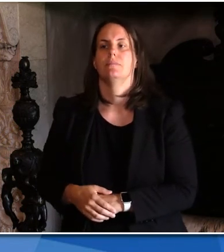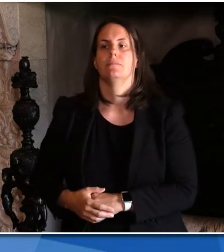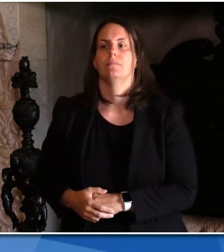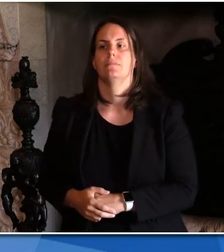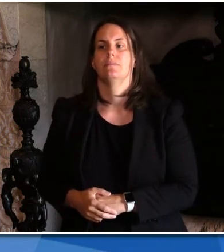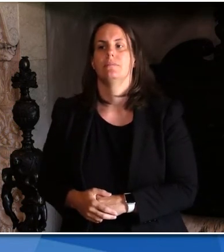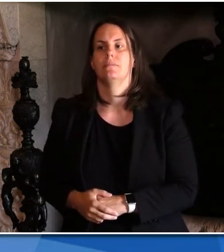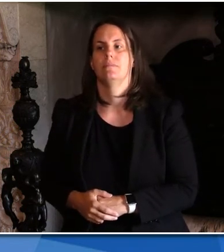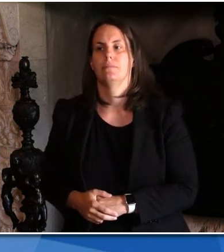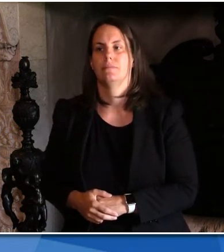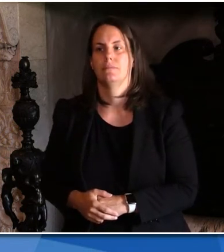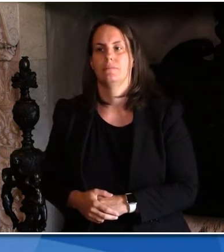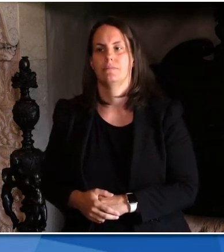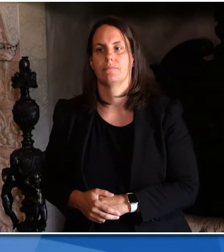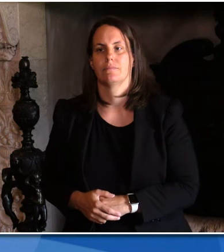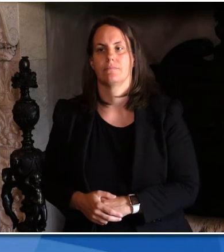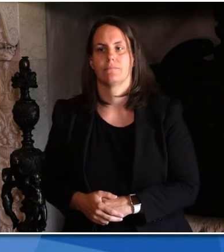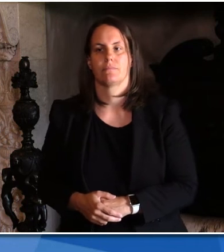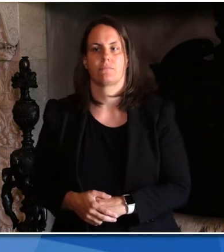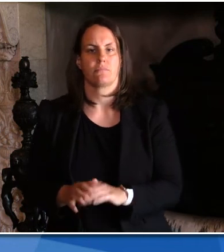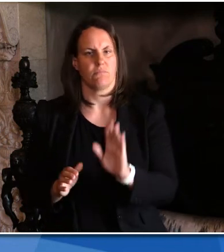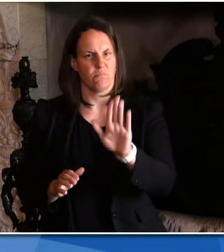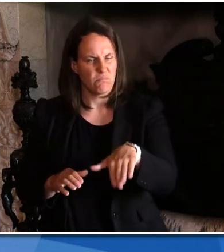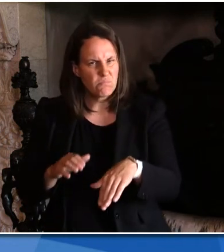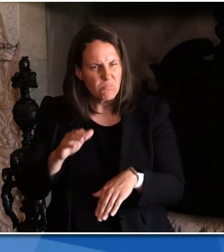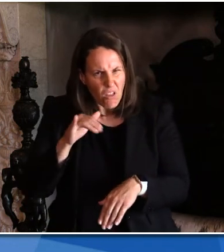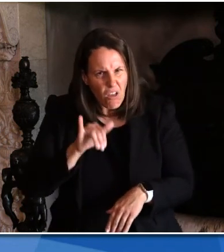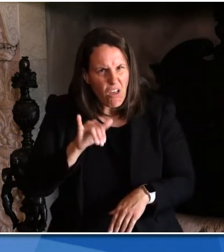It does seem to have gone down a little bit